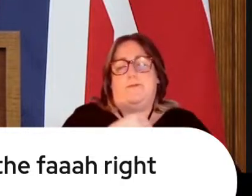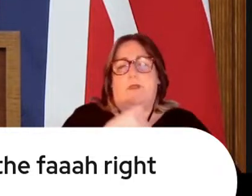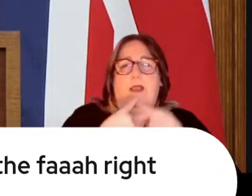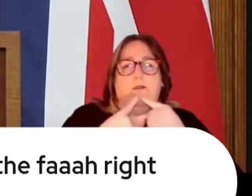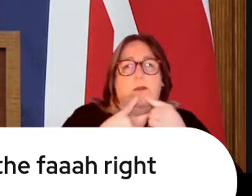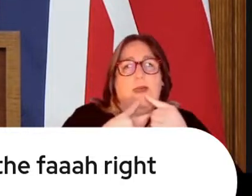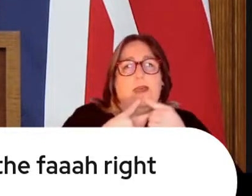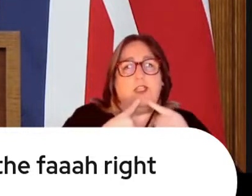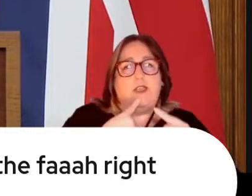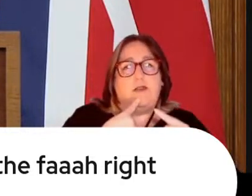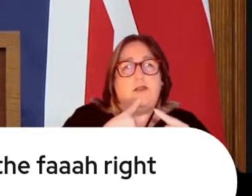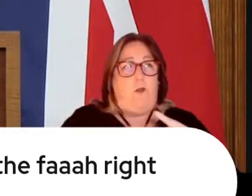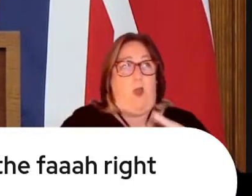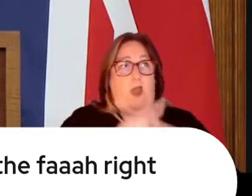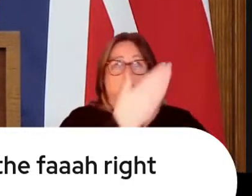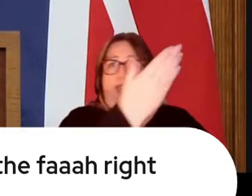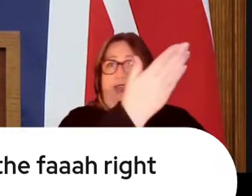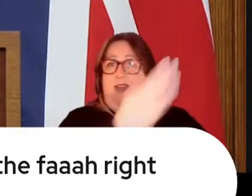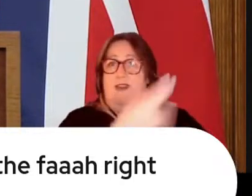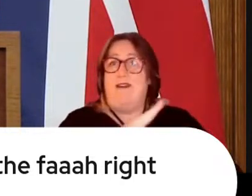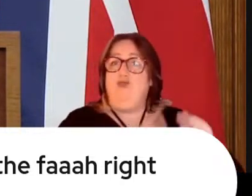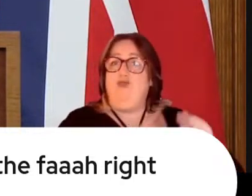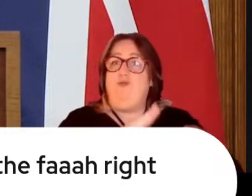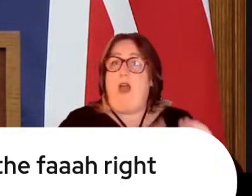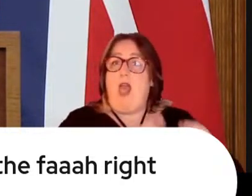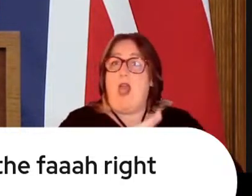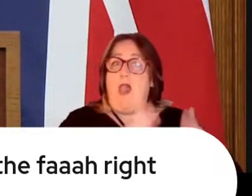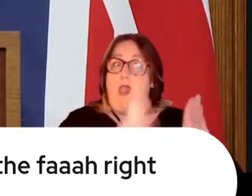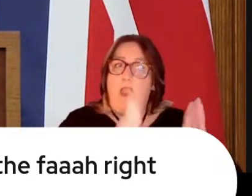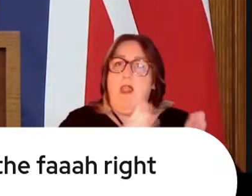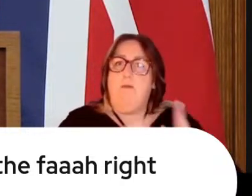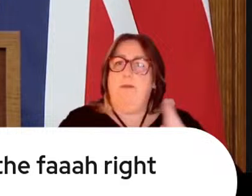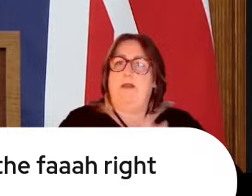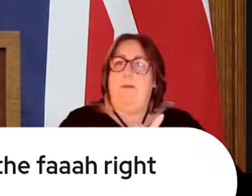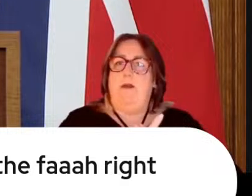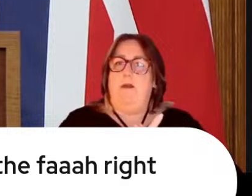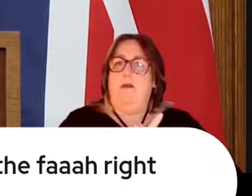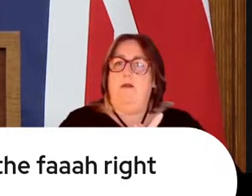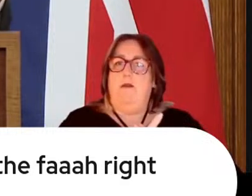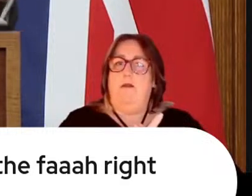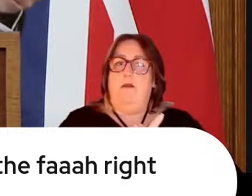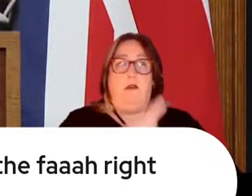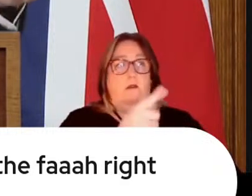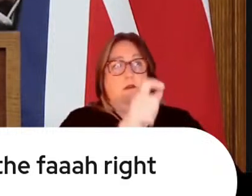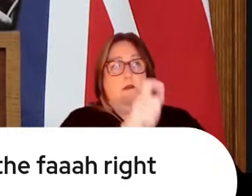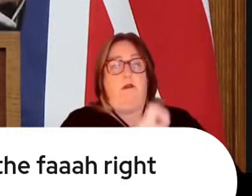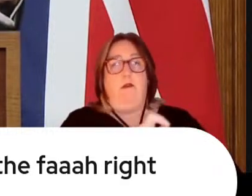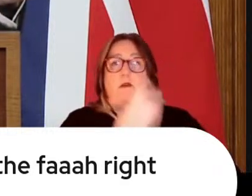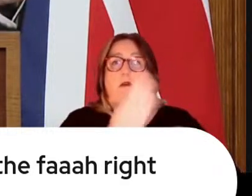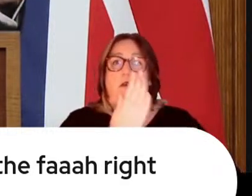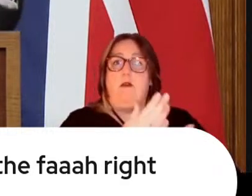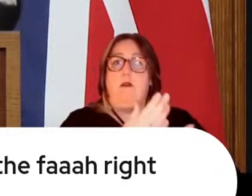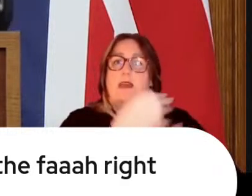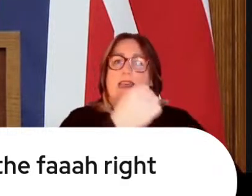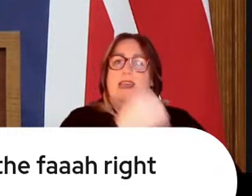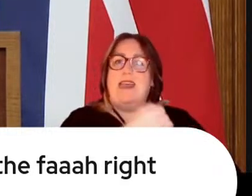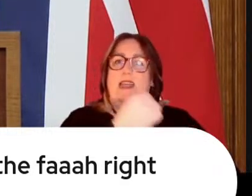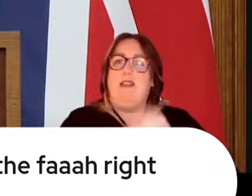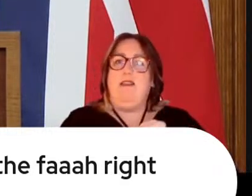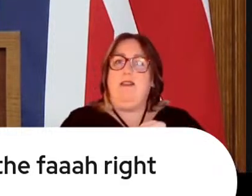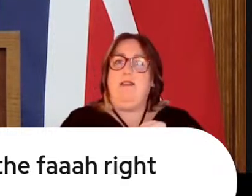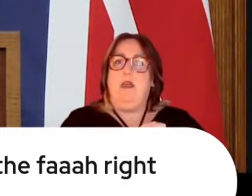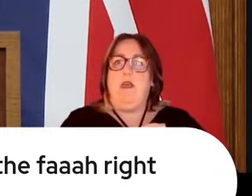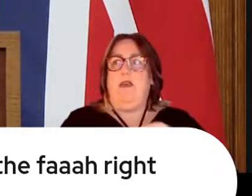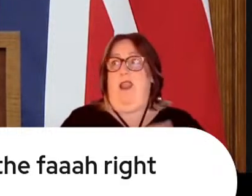can take place and that where an individual is guilty, they're held to account, as has now happened in this case. And that